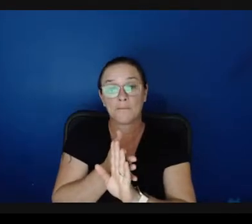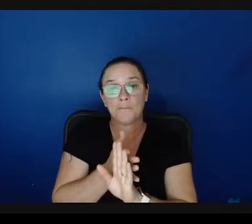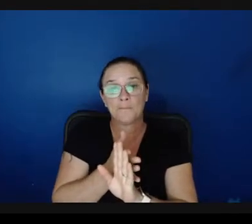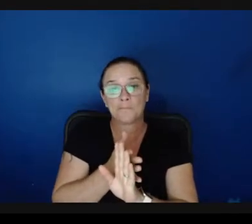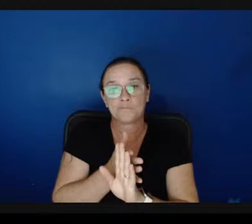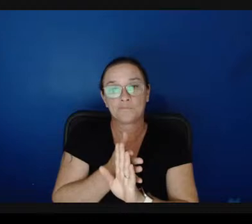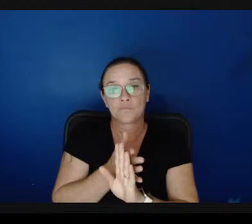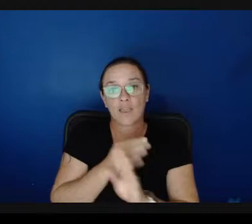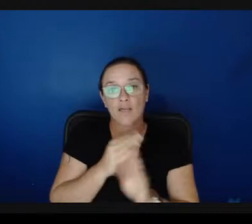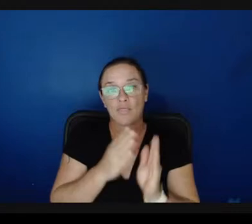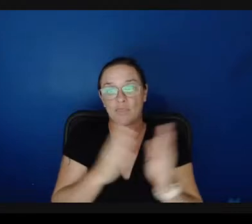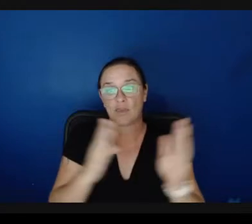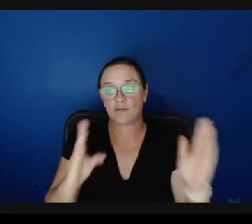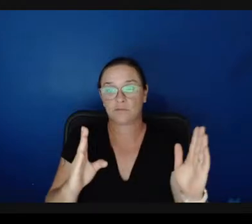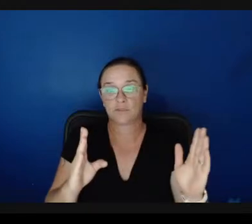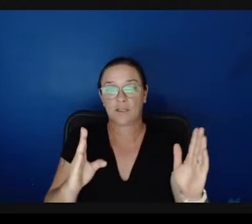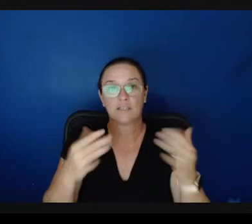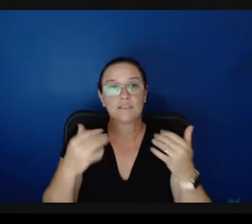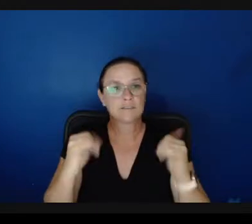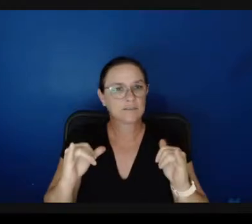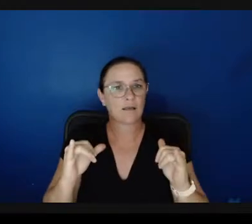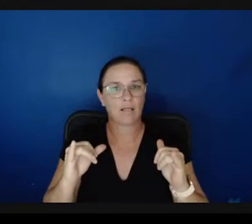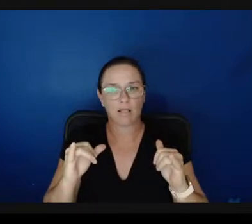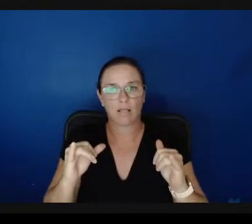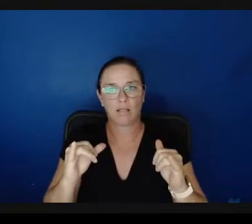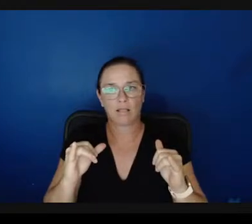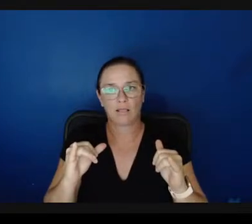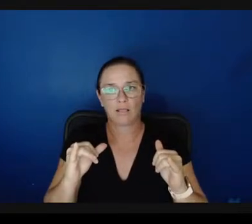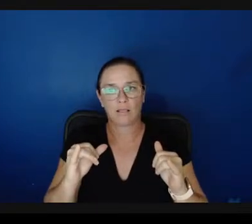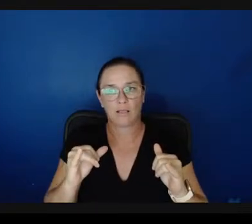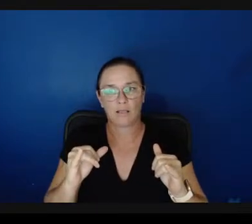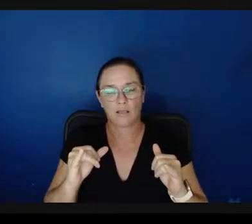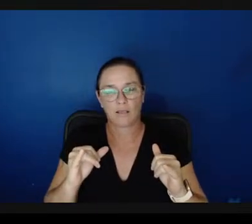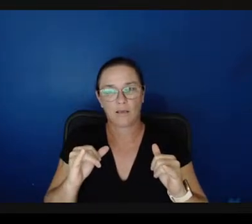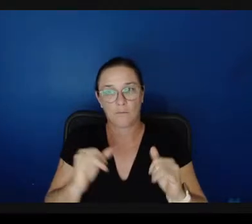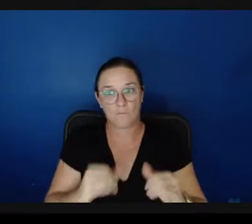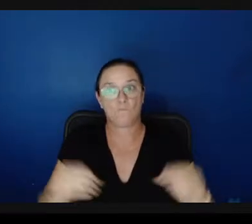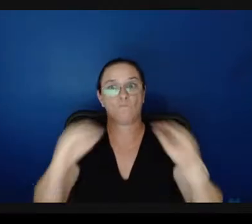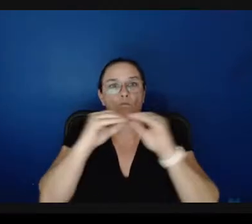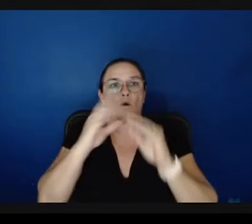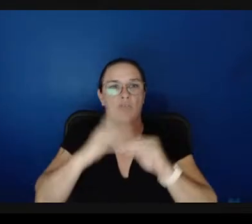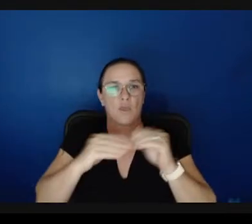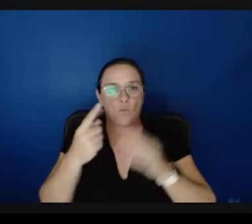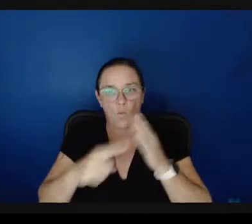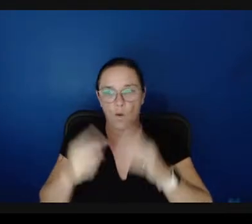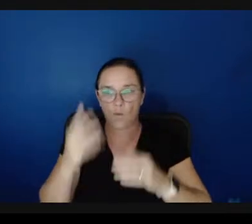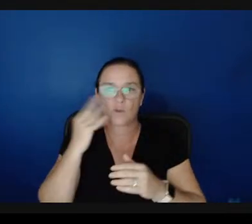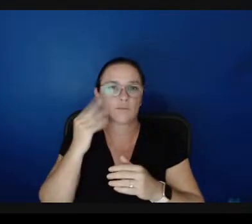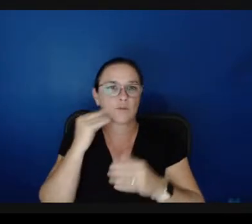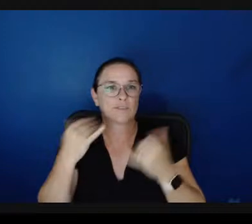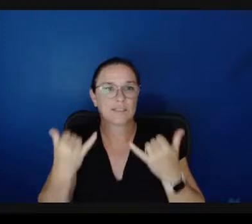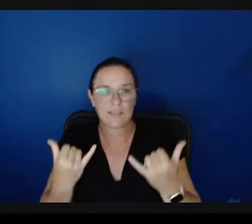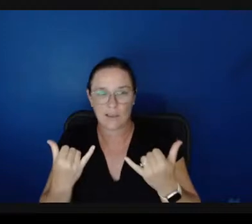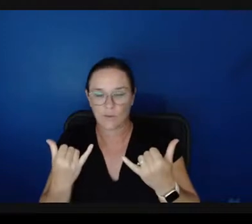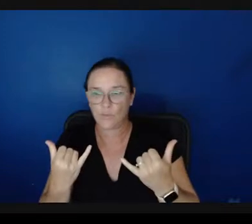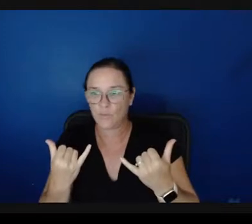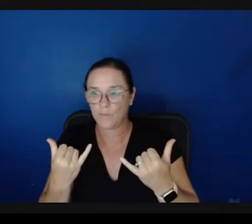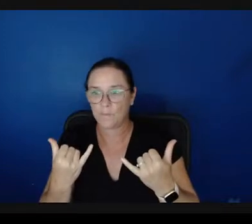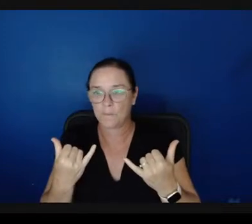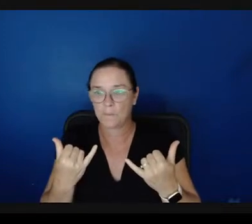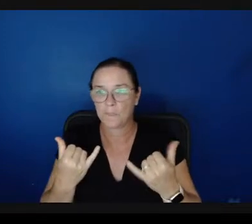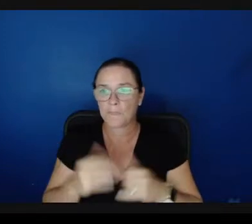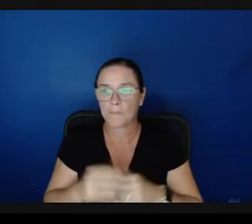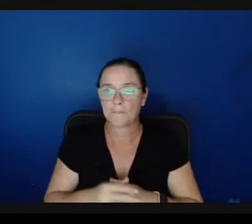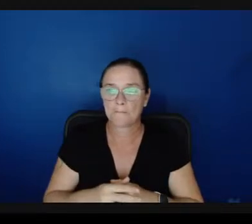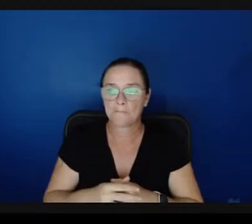years, is still quite a bit higher than what we're experiencing now. So we're still in this post-eruption phase, recharging the volcano as